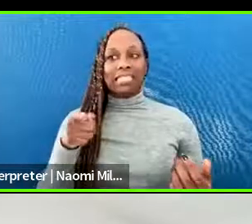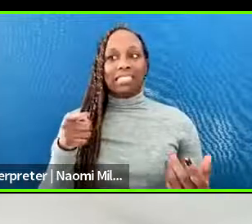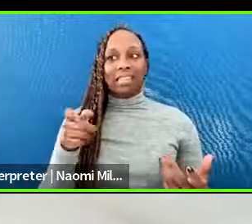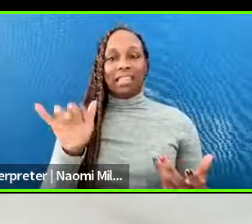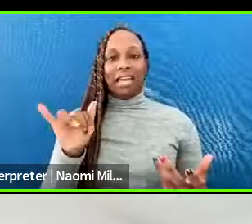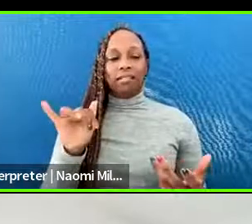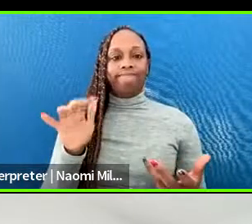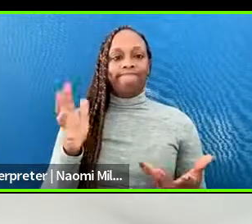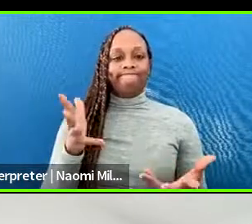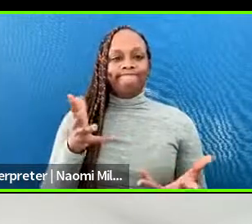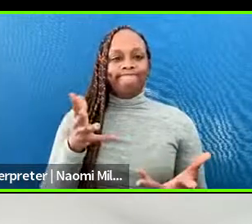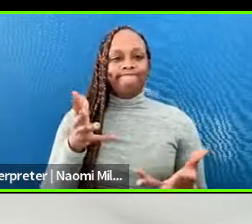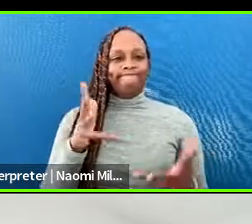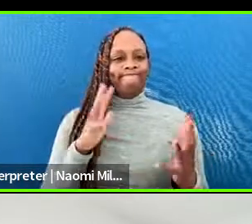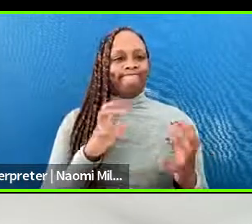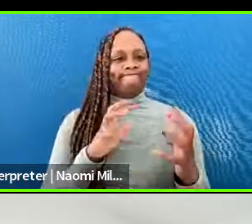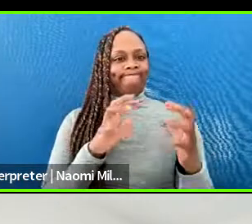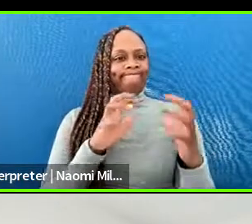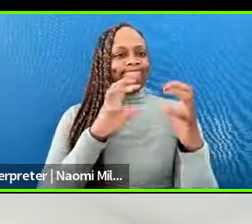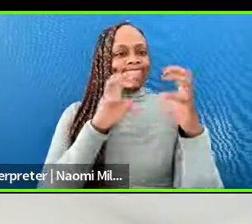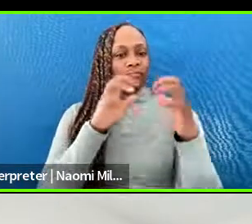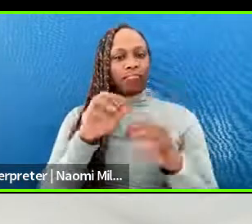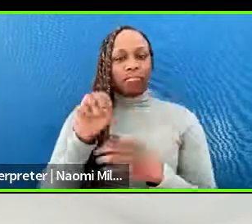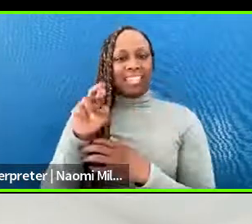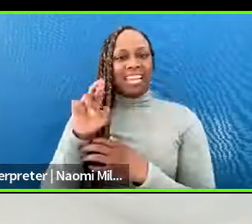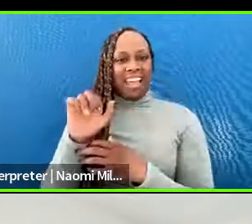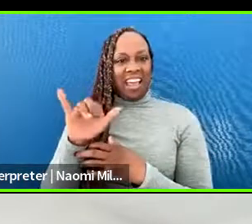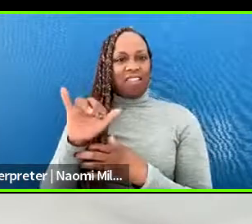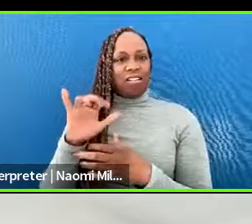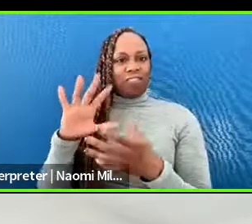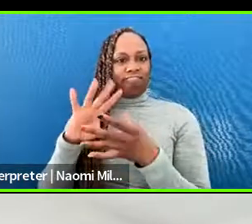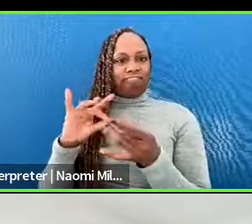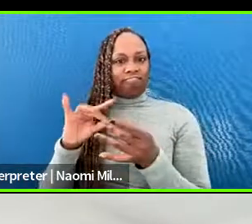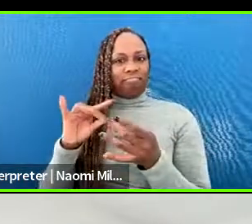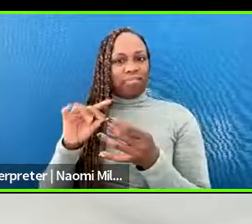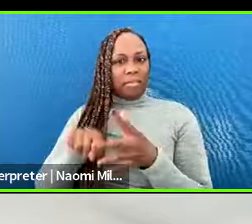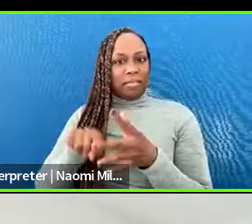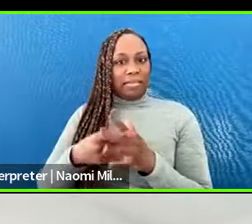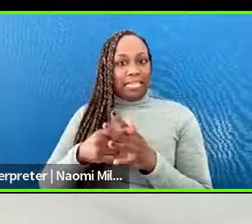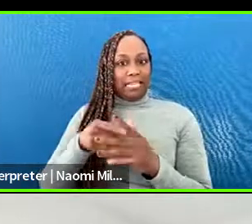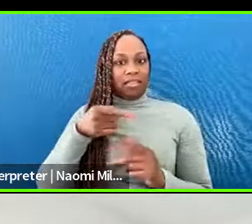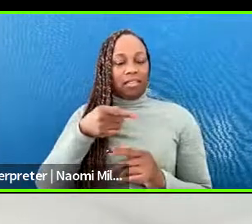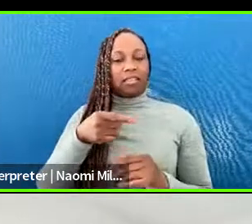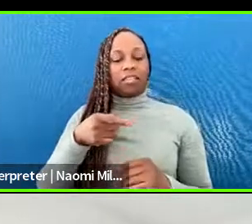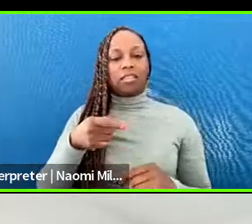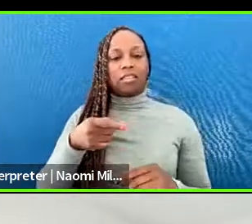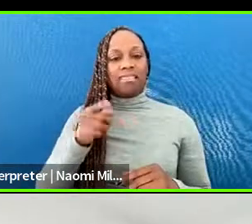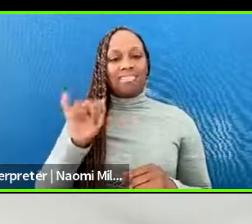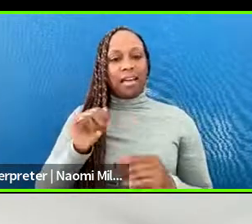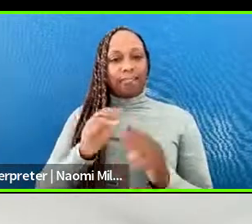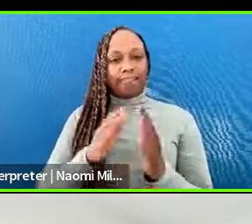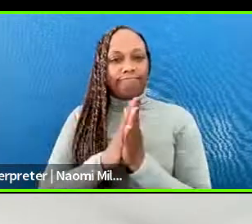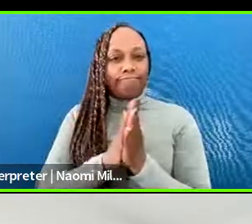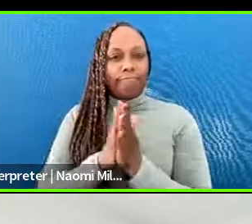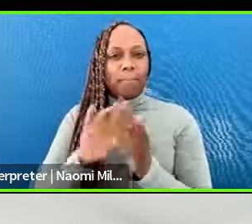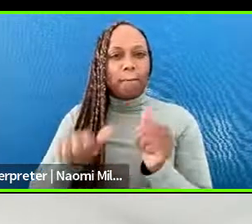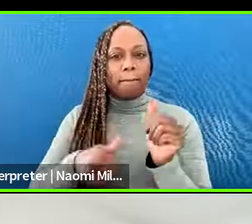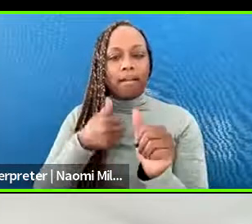that Eric was talking about at the beginning, right? And sort of the motivation